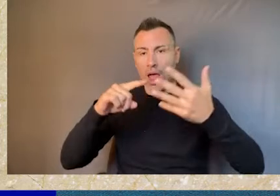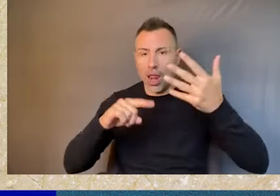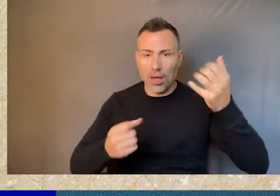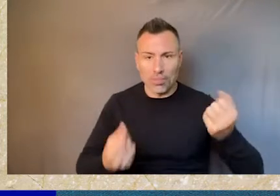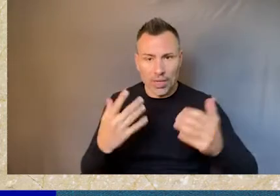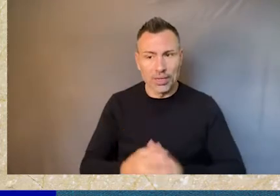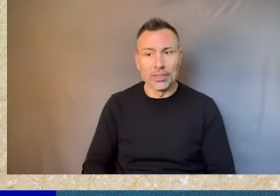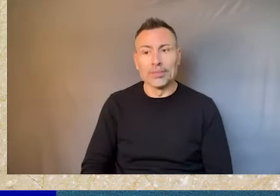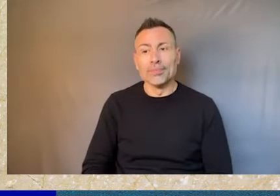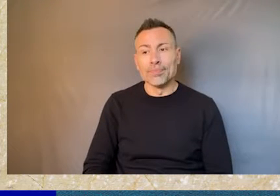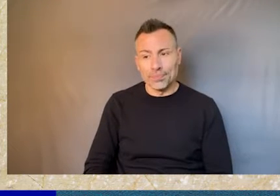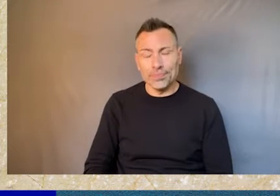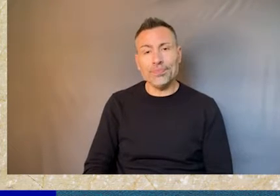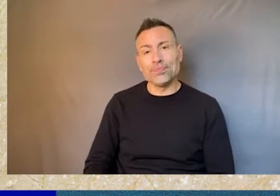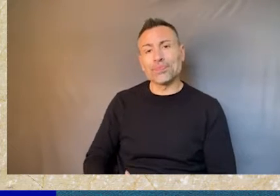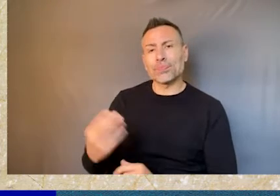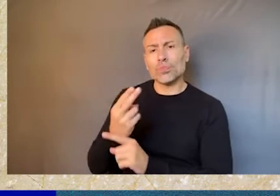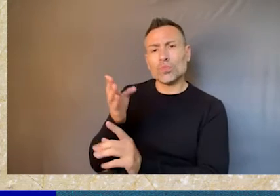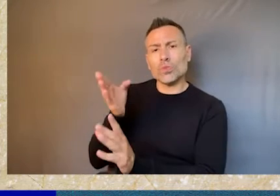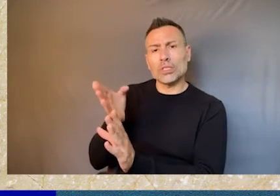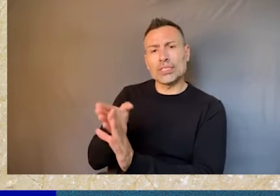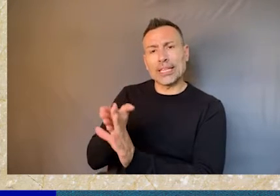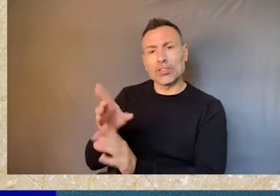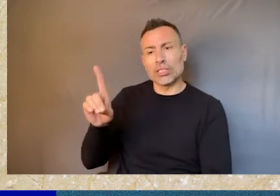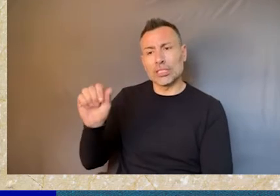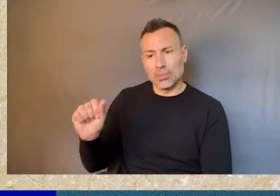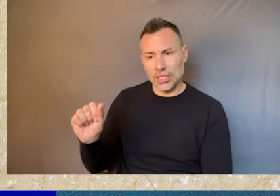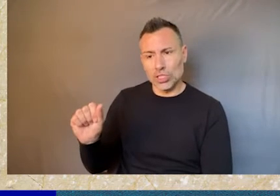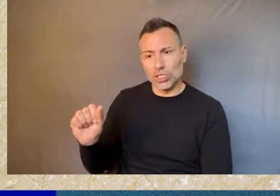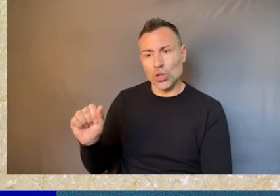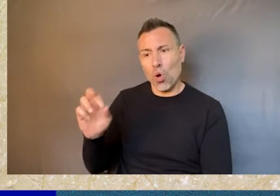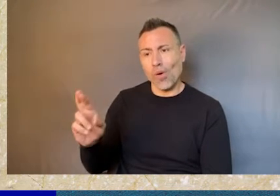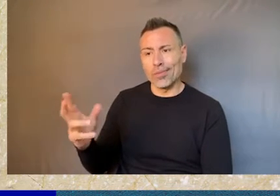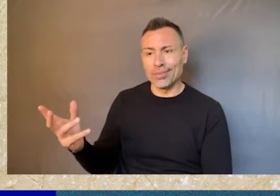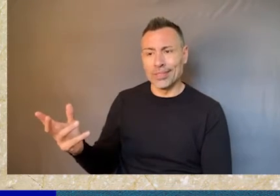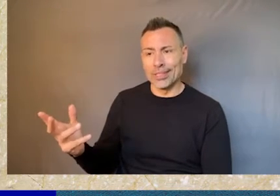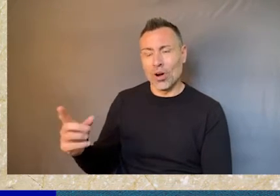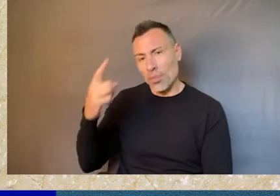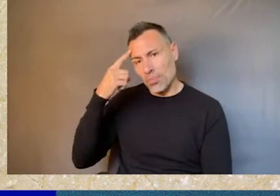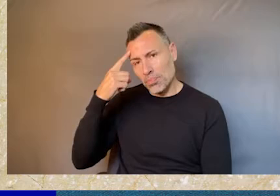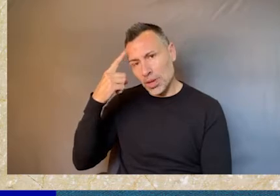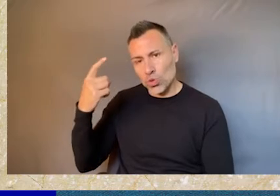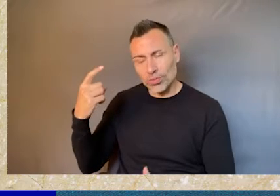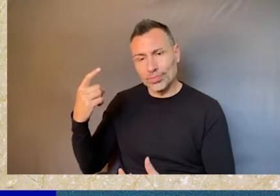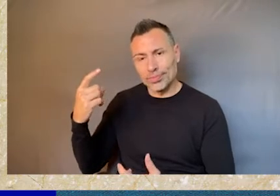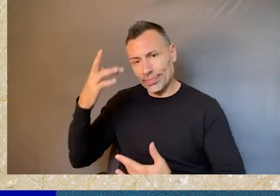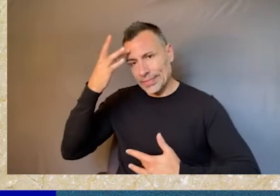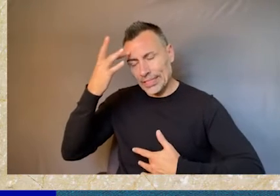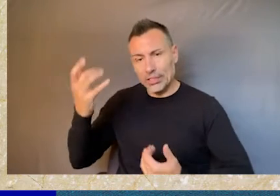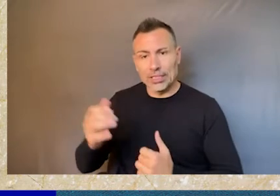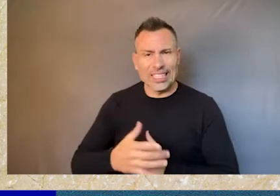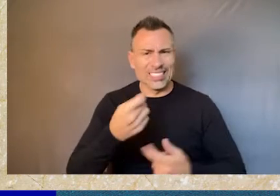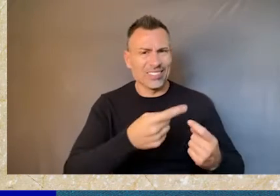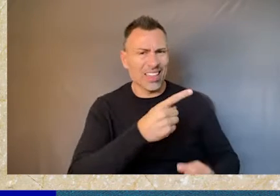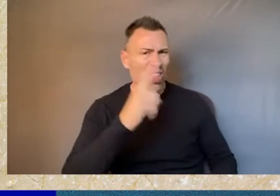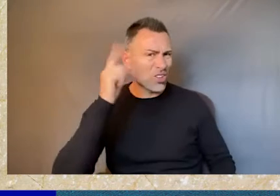psychiatric disability or mental illness instead of that someone's crazy or psycho or schizo. We also want to say accessible parking